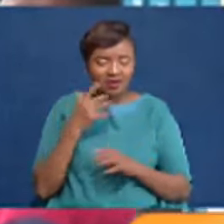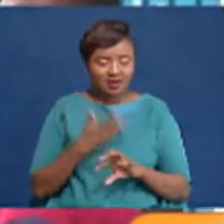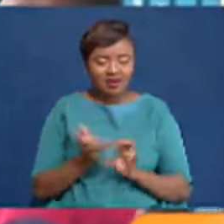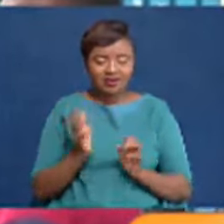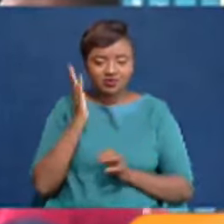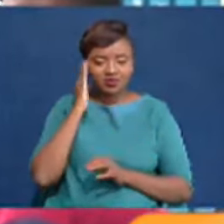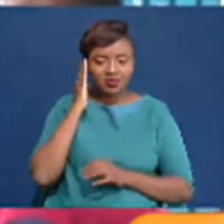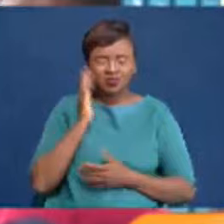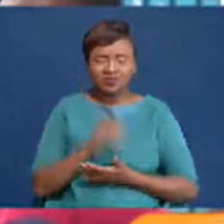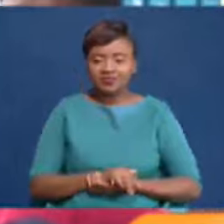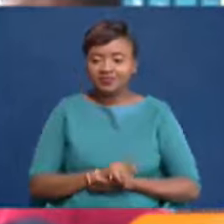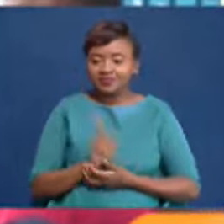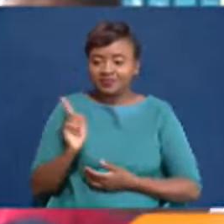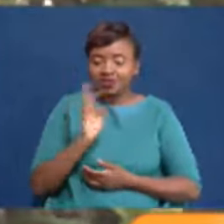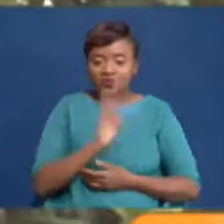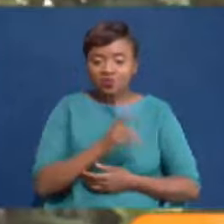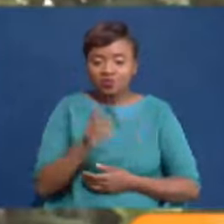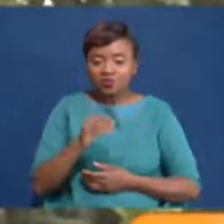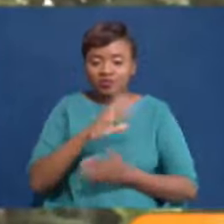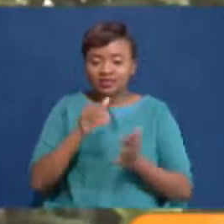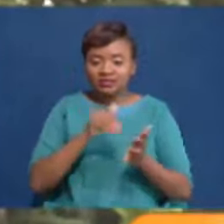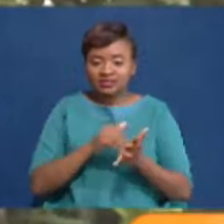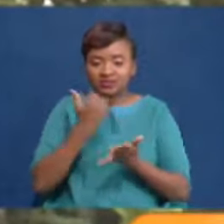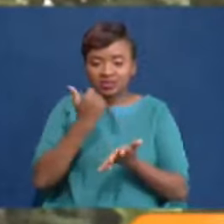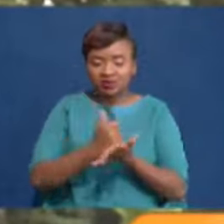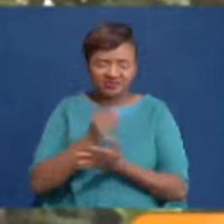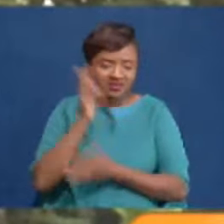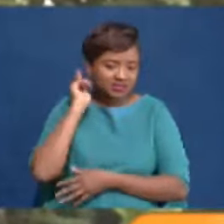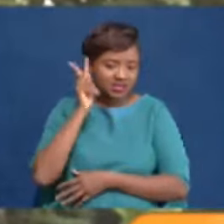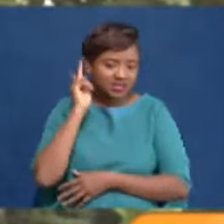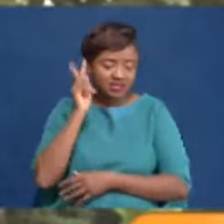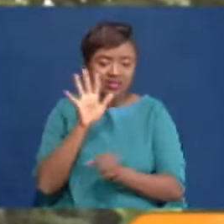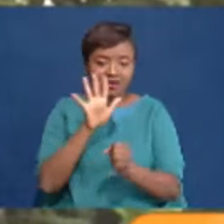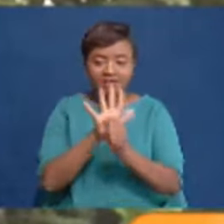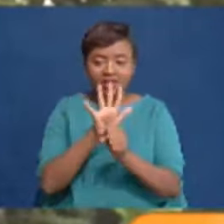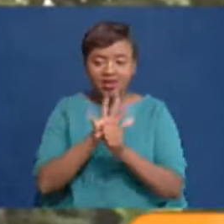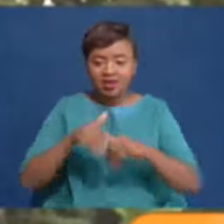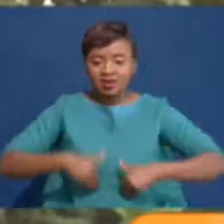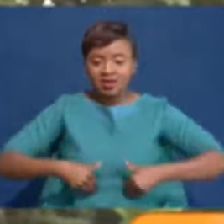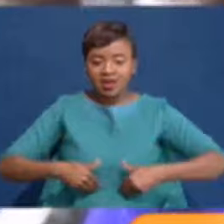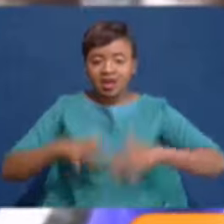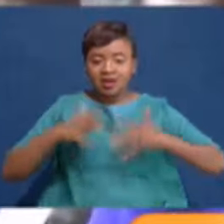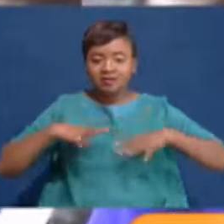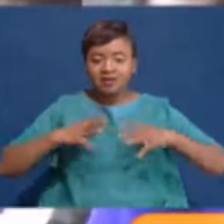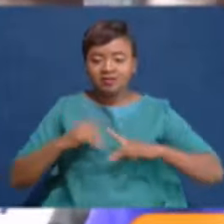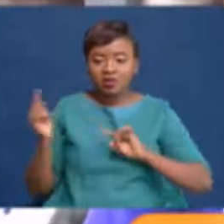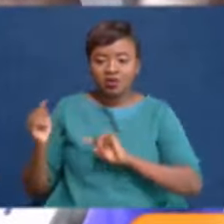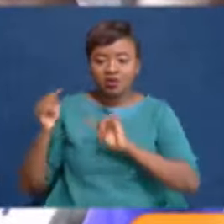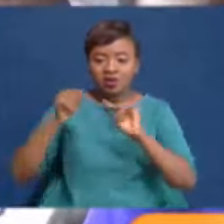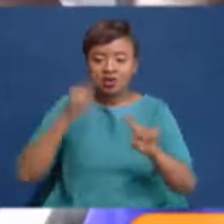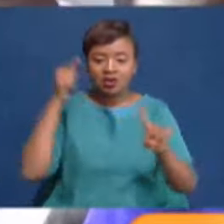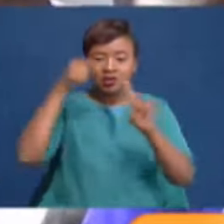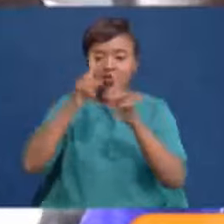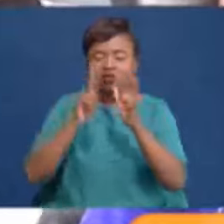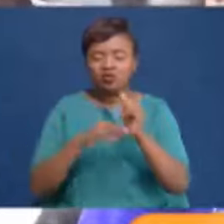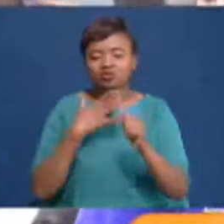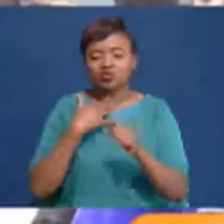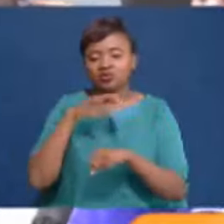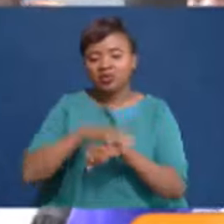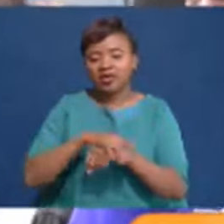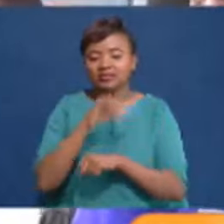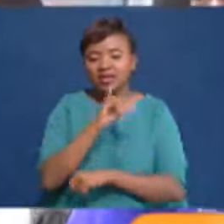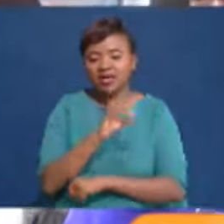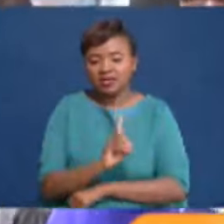At the Huduma Centre office in Kisii, hundreds of young people have turned up seeking identification